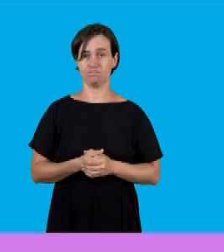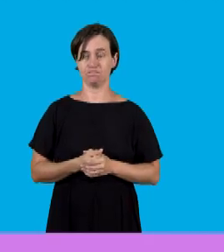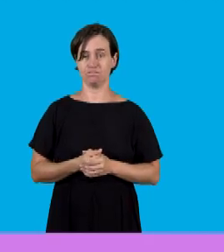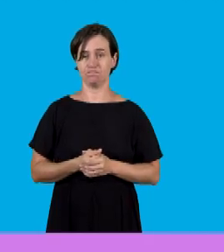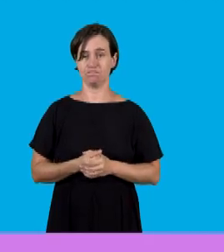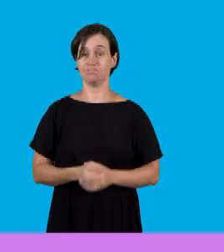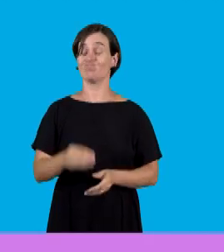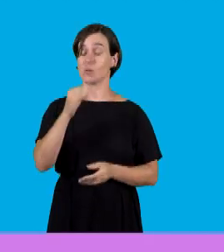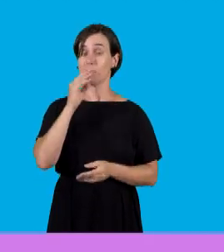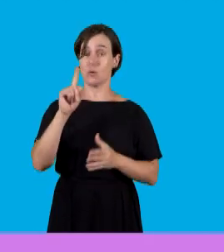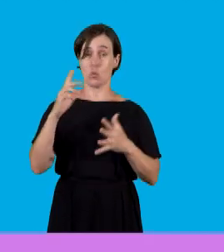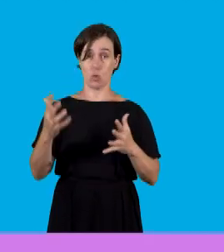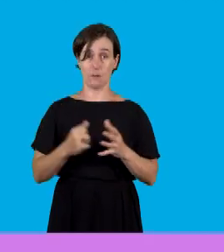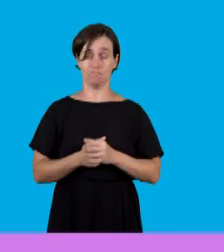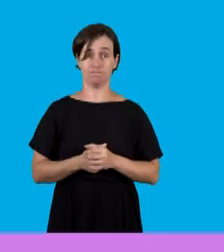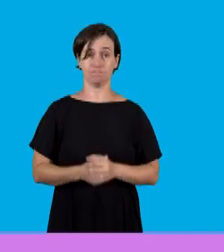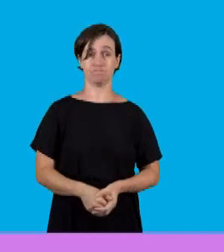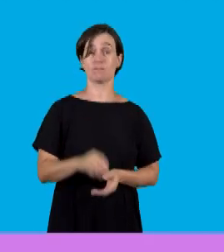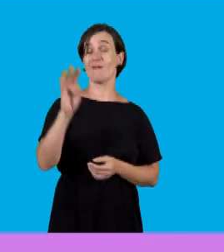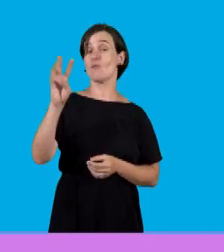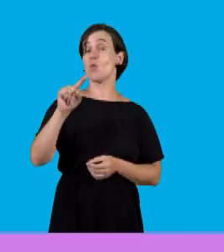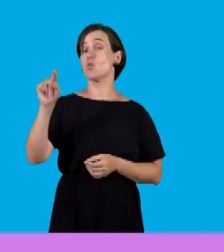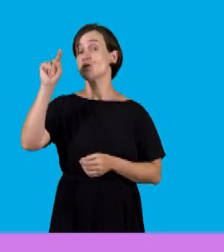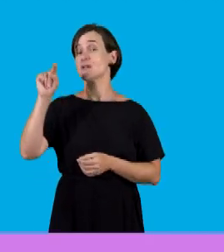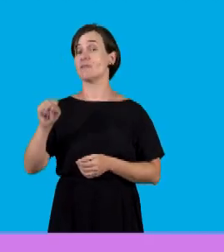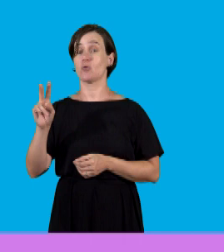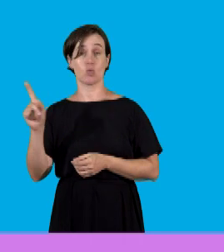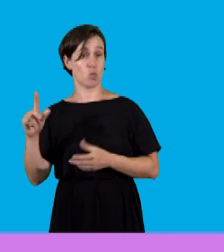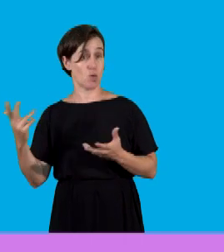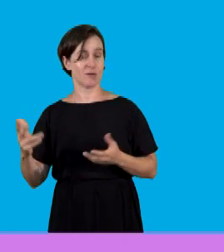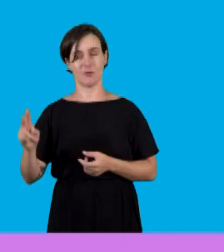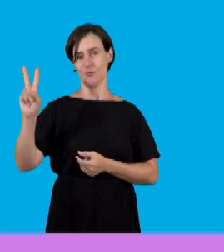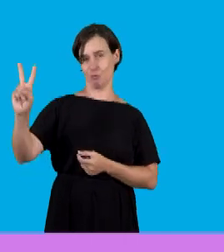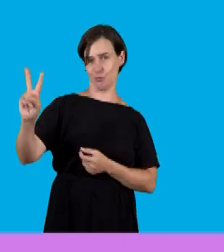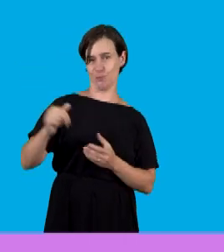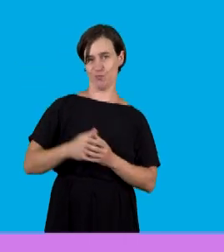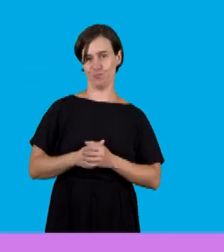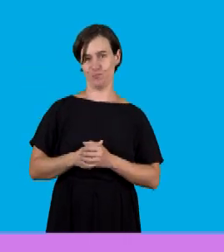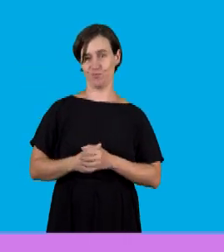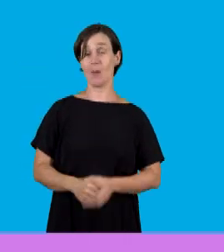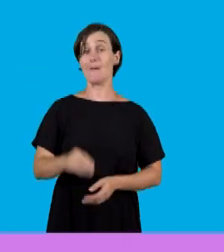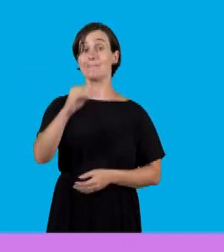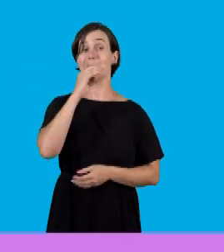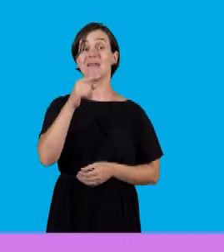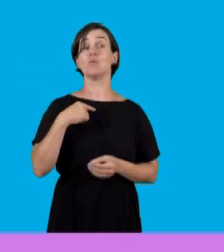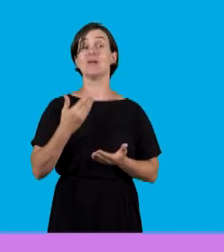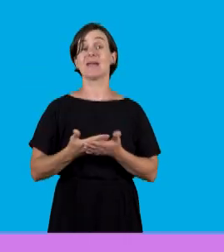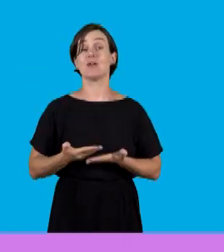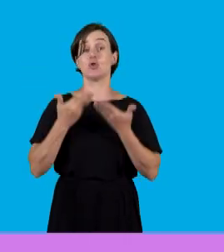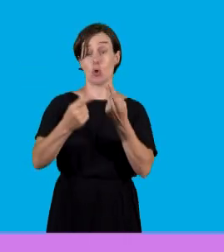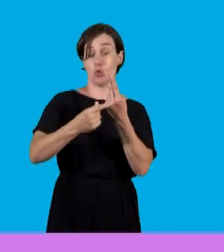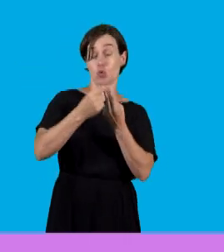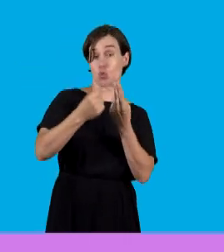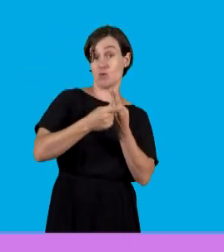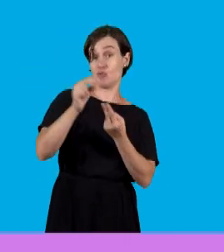should also divide with on our right-hand side. So we're going to have what is 4 divided by 2? It gives us 2. So it means this ratio expressed